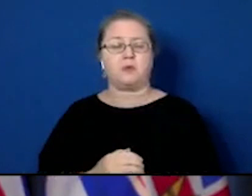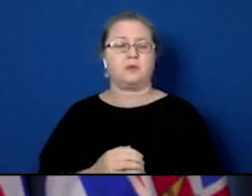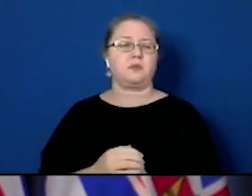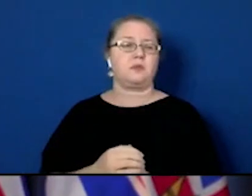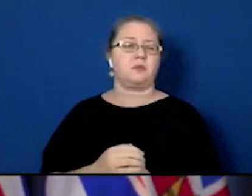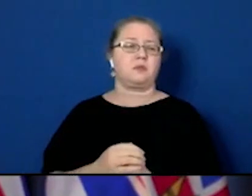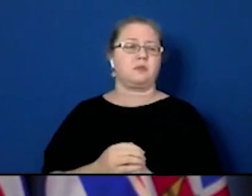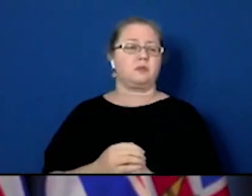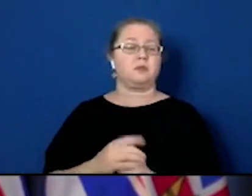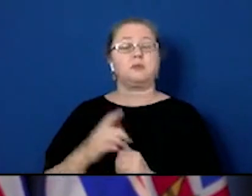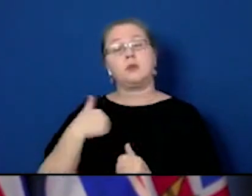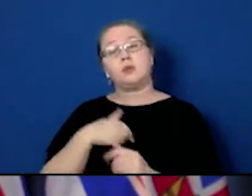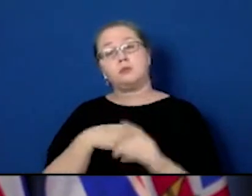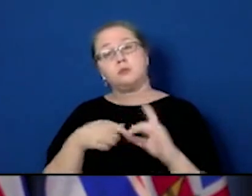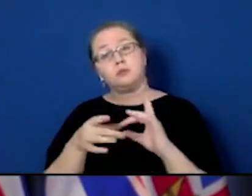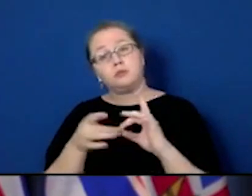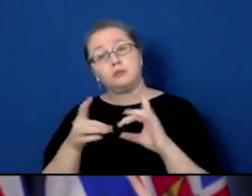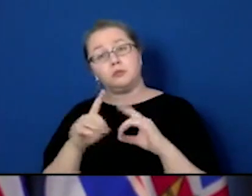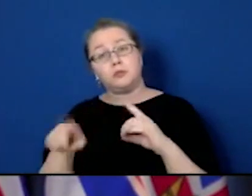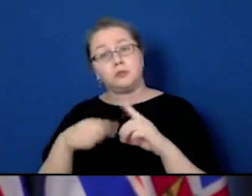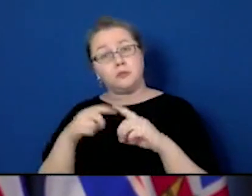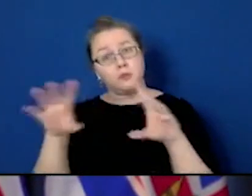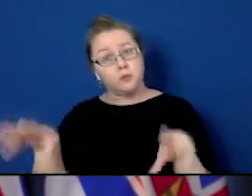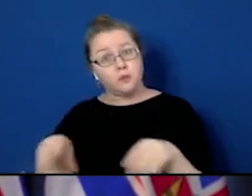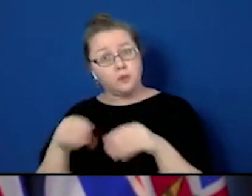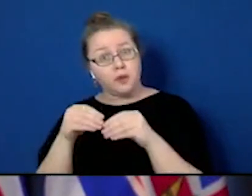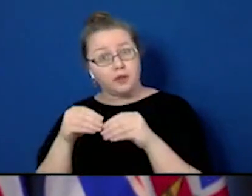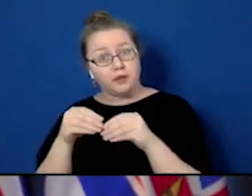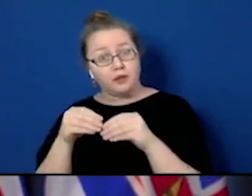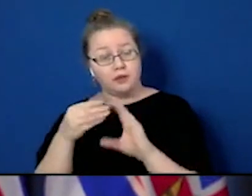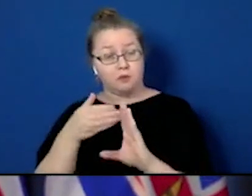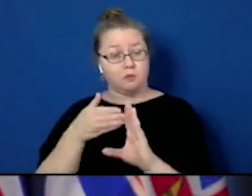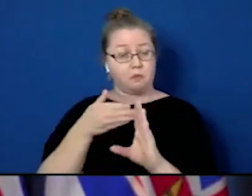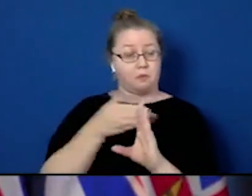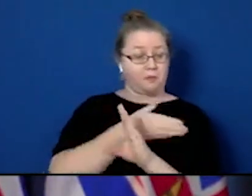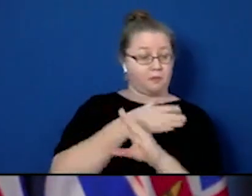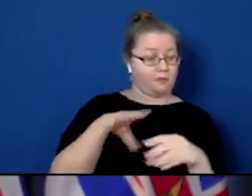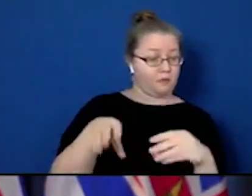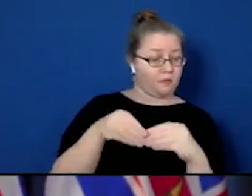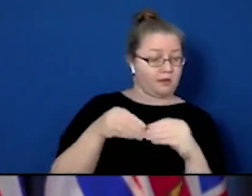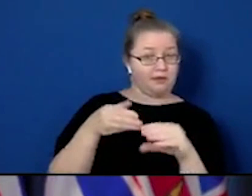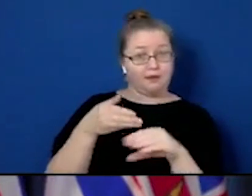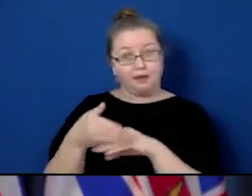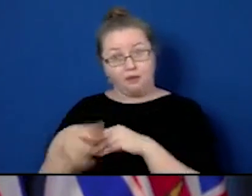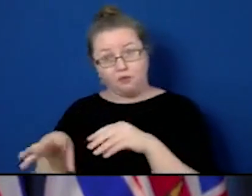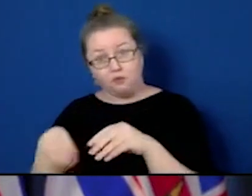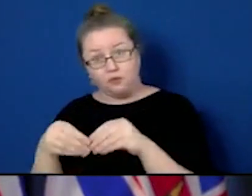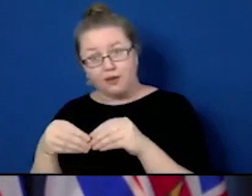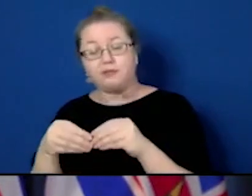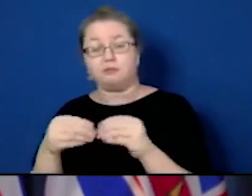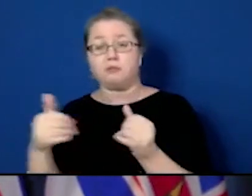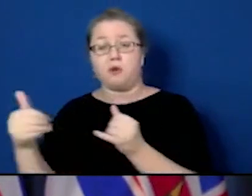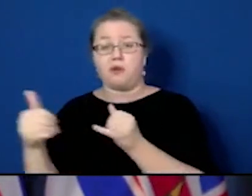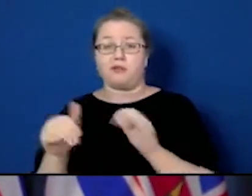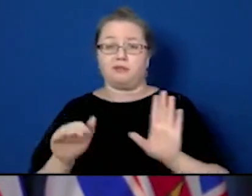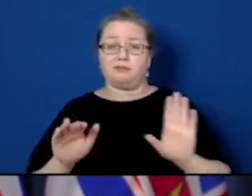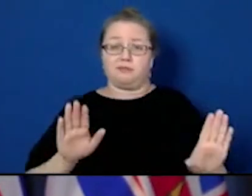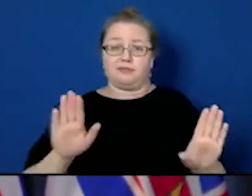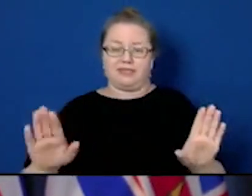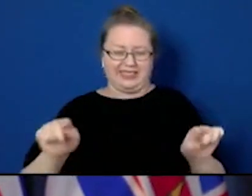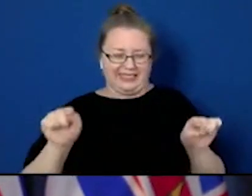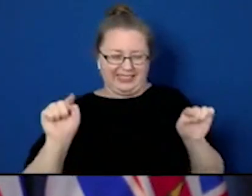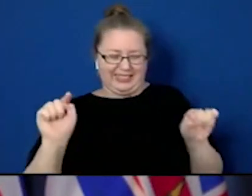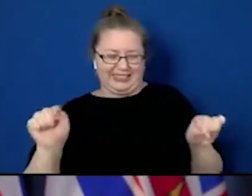and other gatherings, frequently there are parties associated with that both before and after, as we know. And it's in those